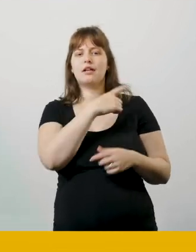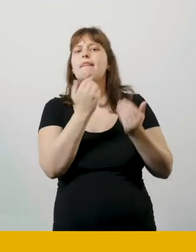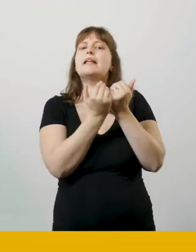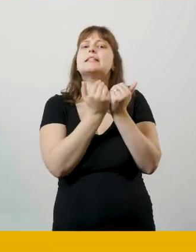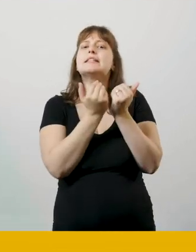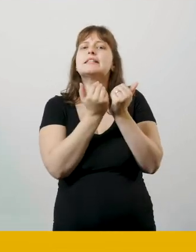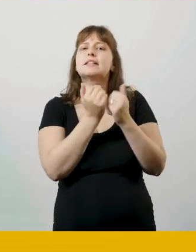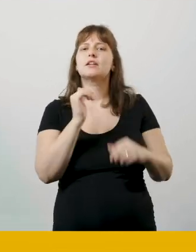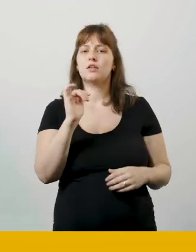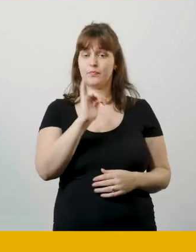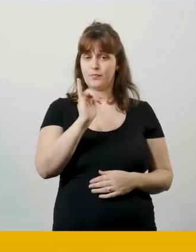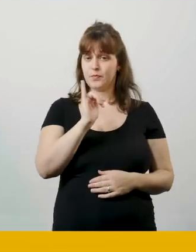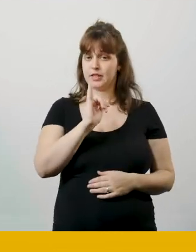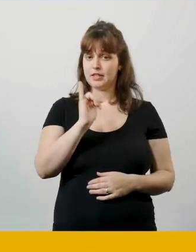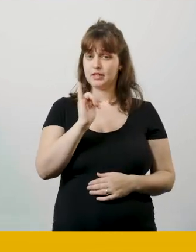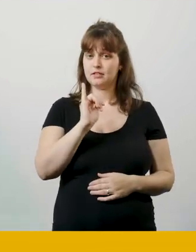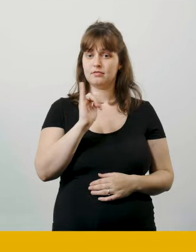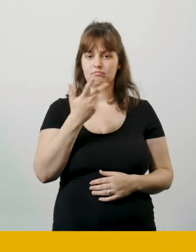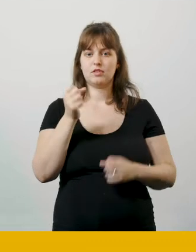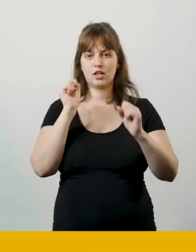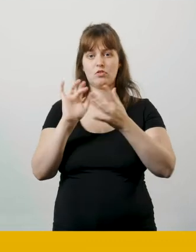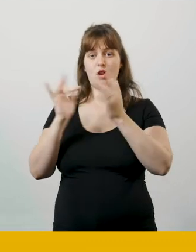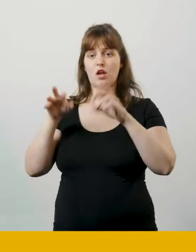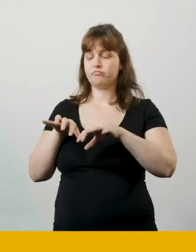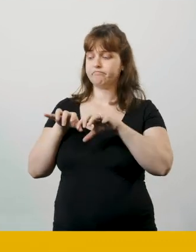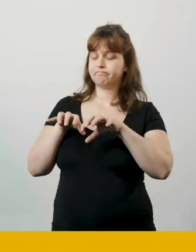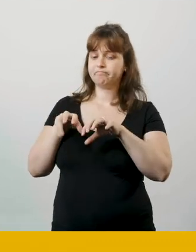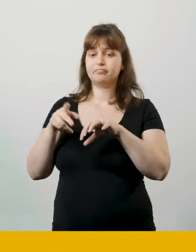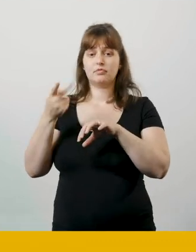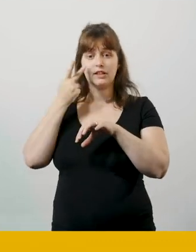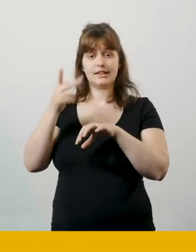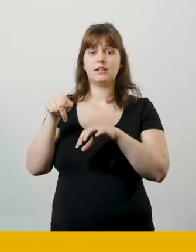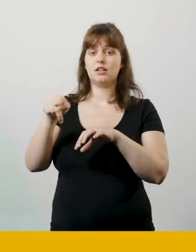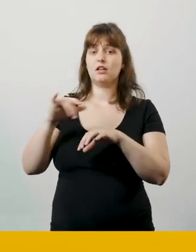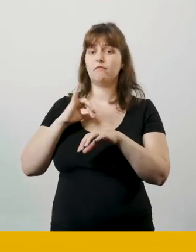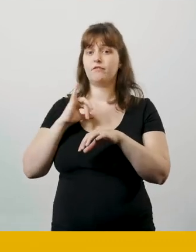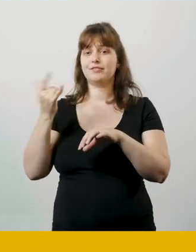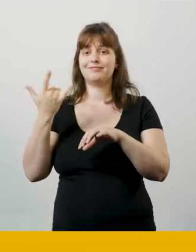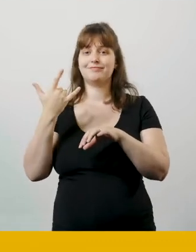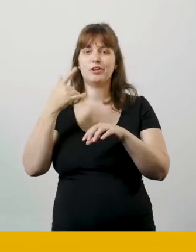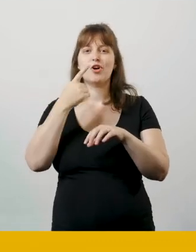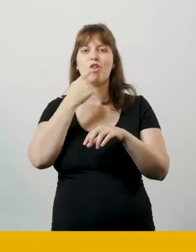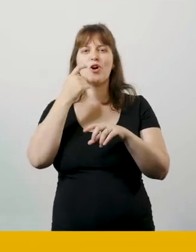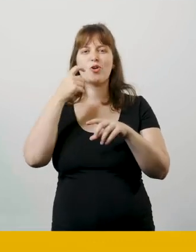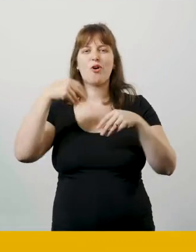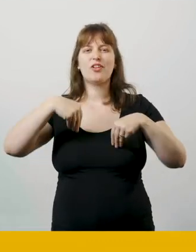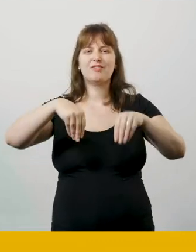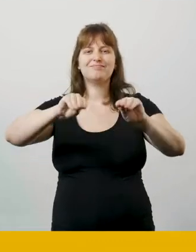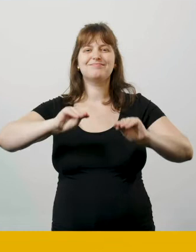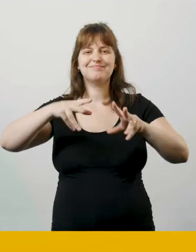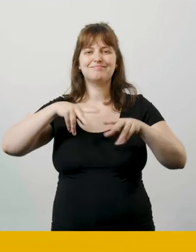You can get online and see within the catwalks of